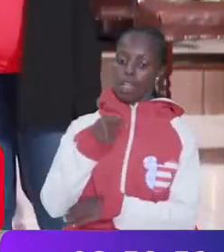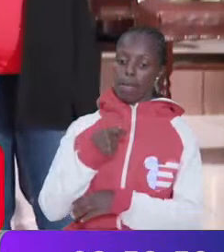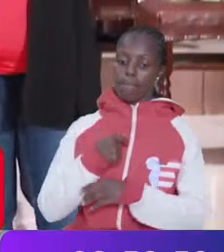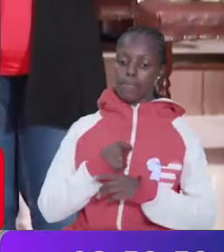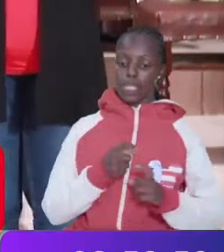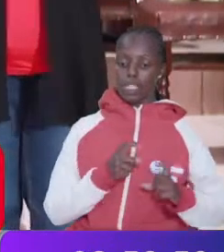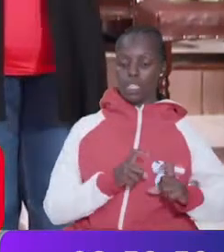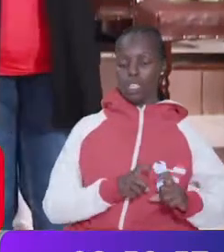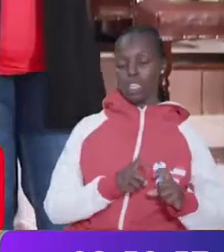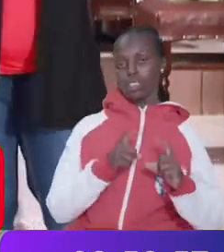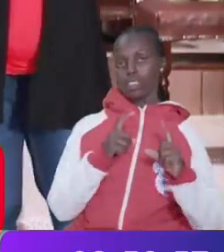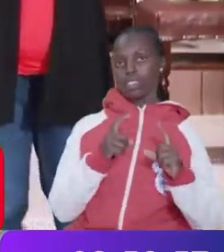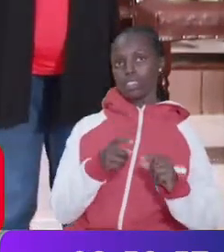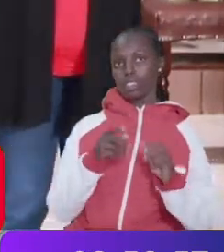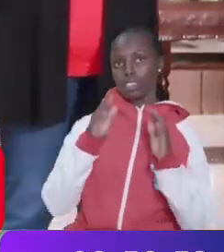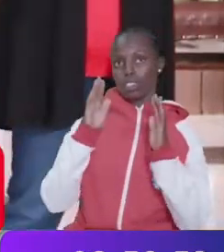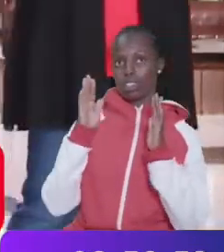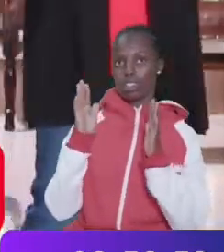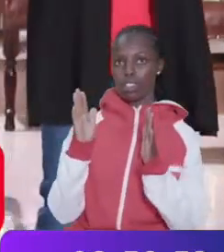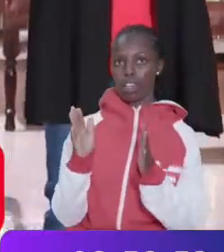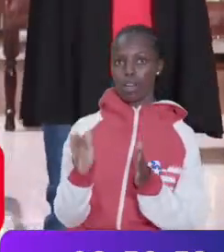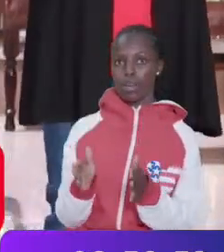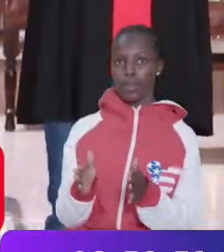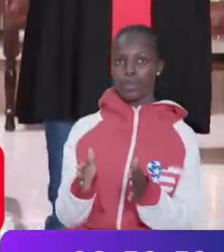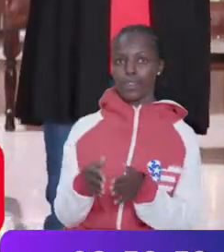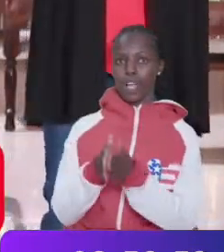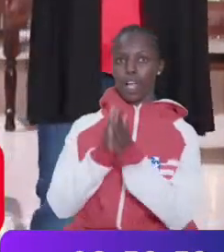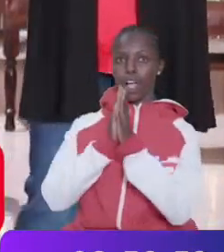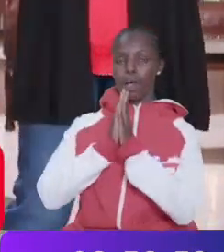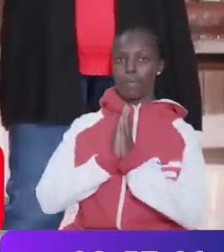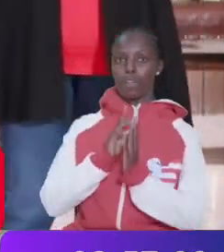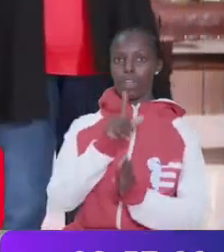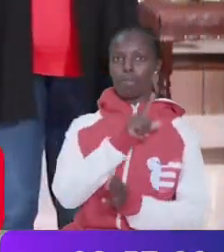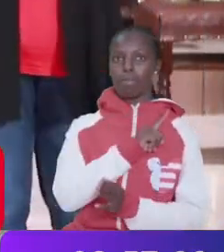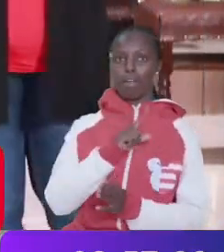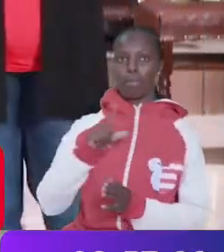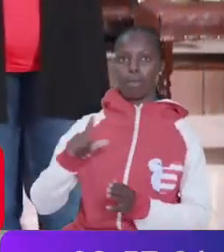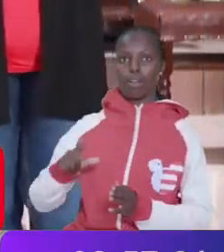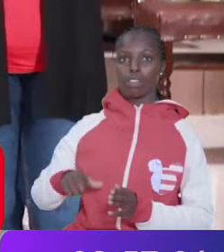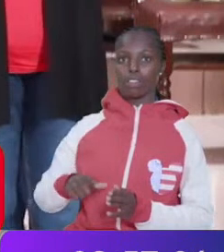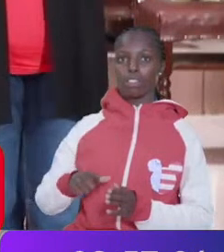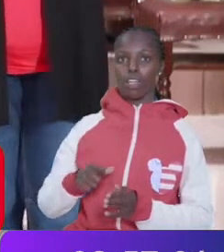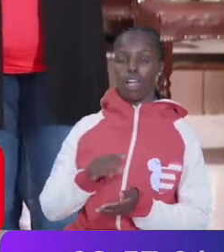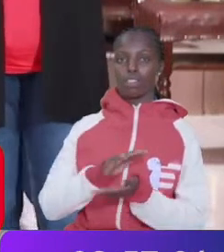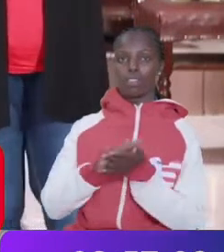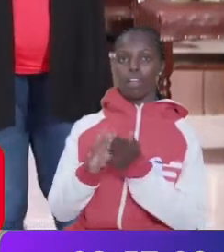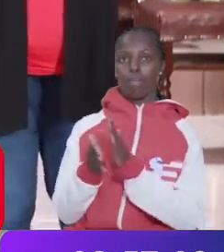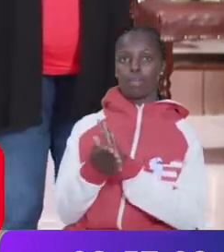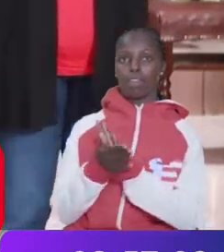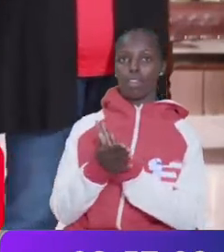mimi mwenye dhambi naomba, Baba